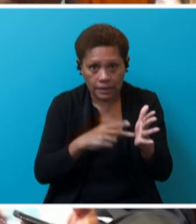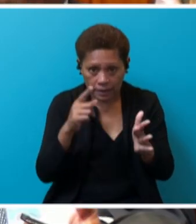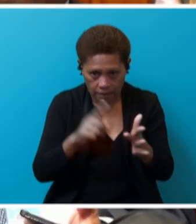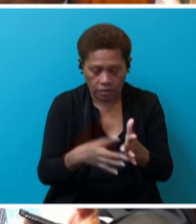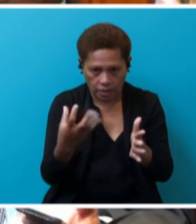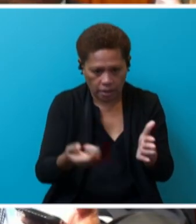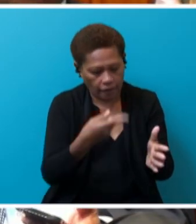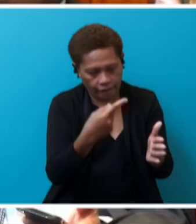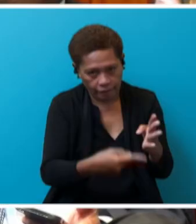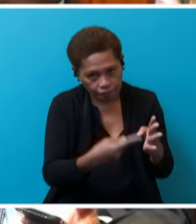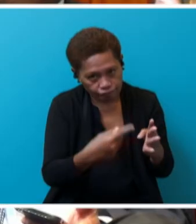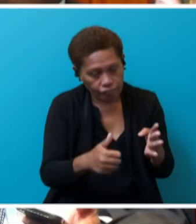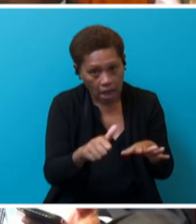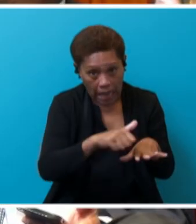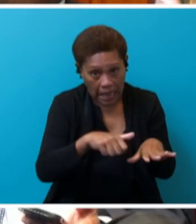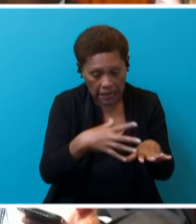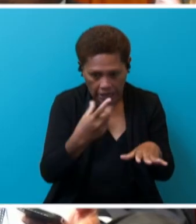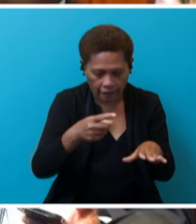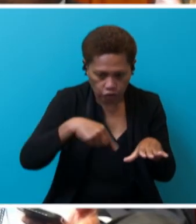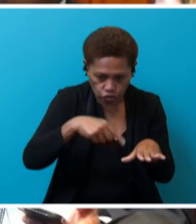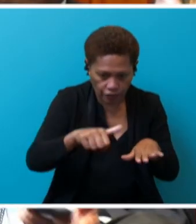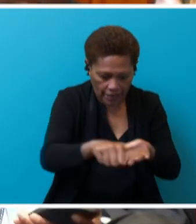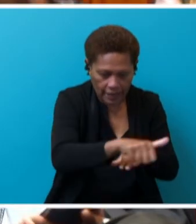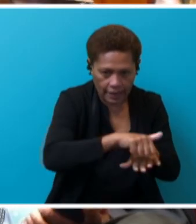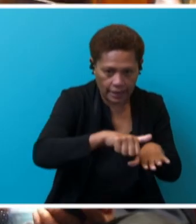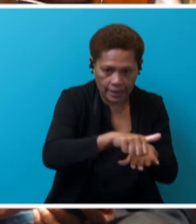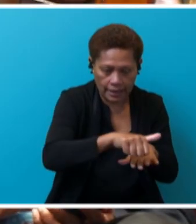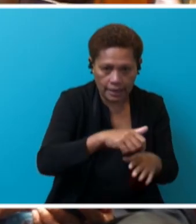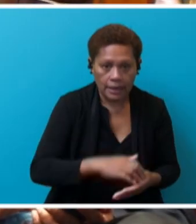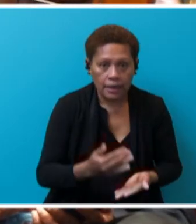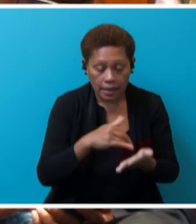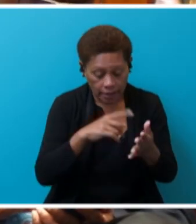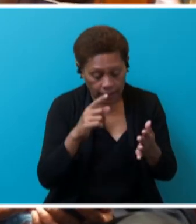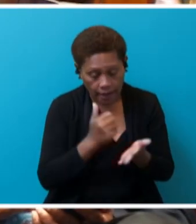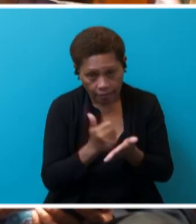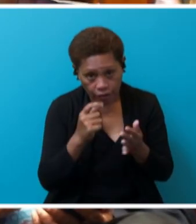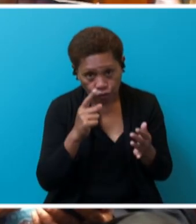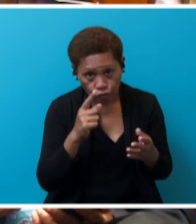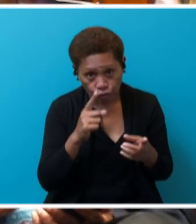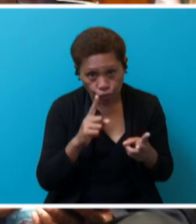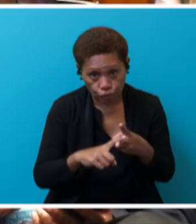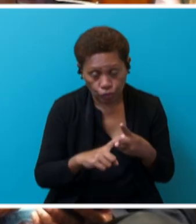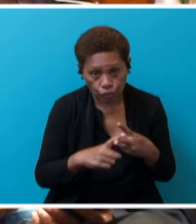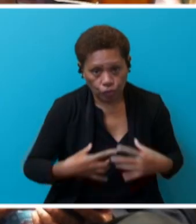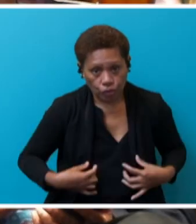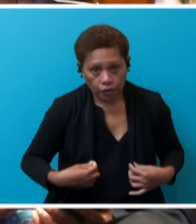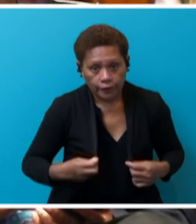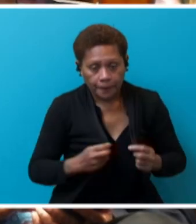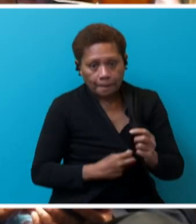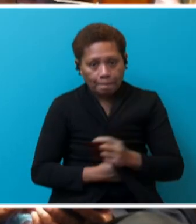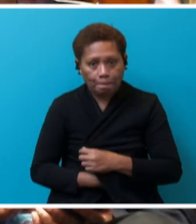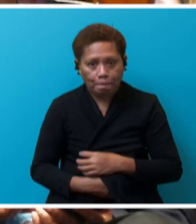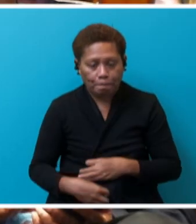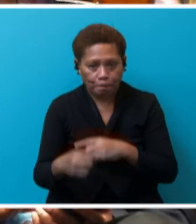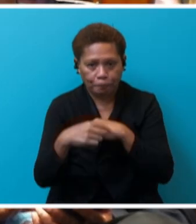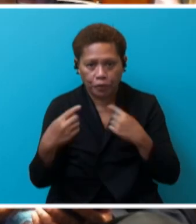course Lami and Greater Suva areas. In addition, number 2, we have also done the